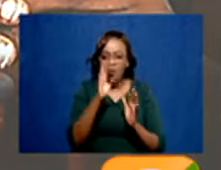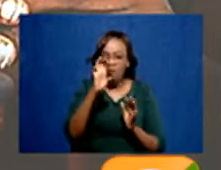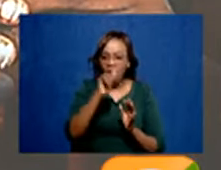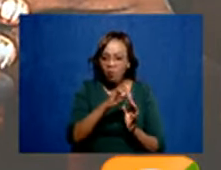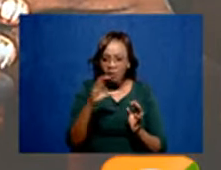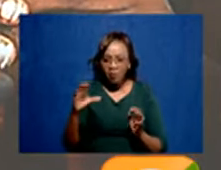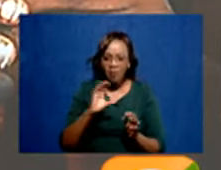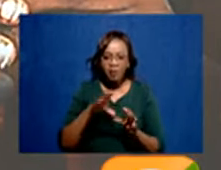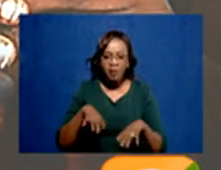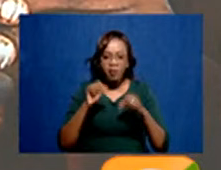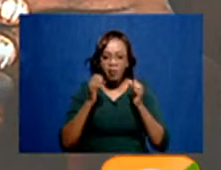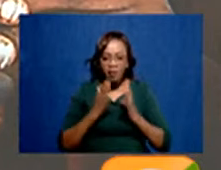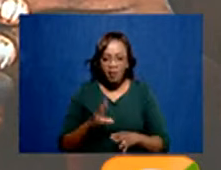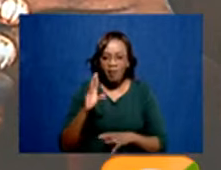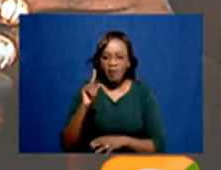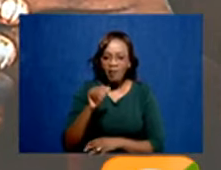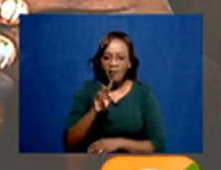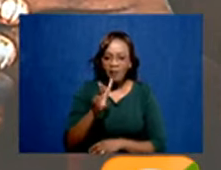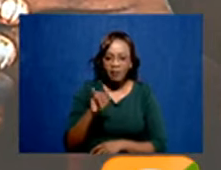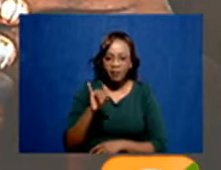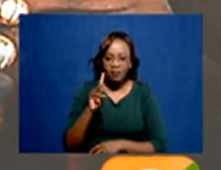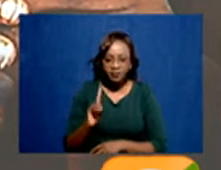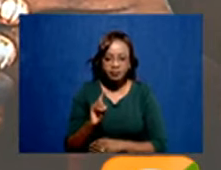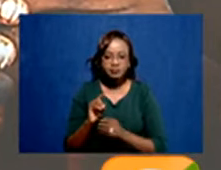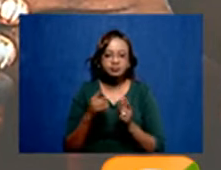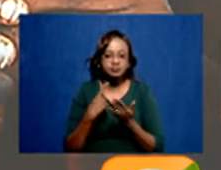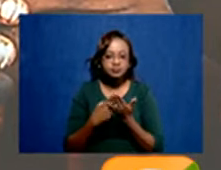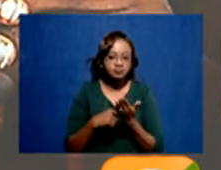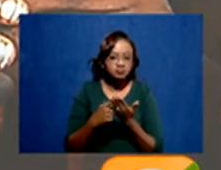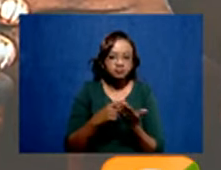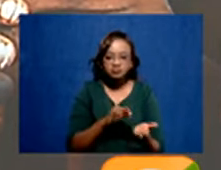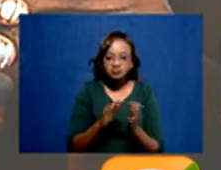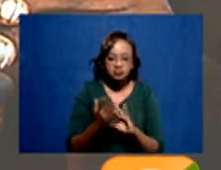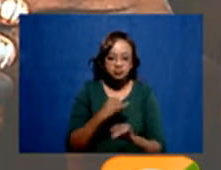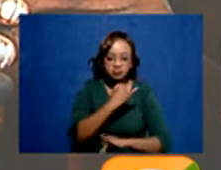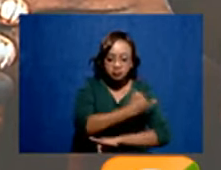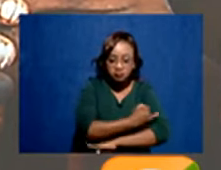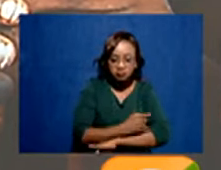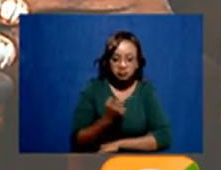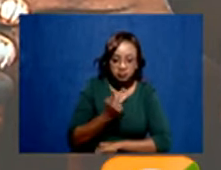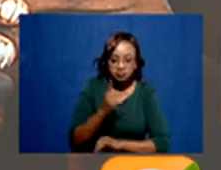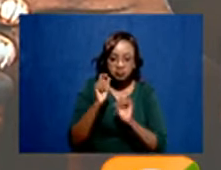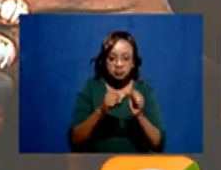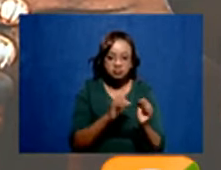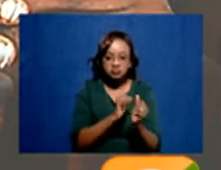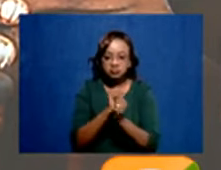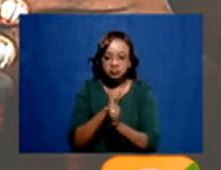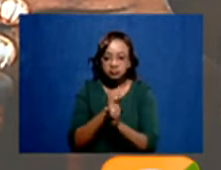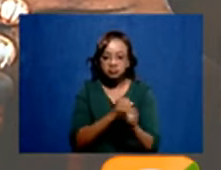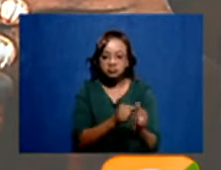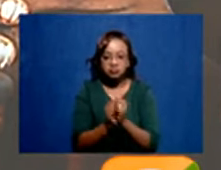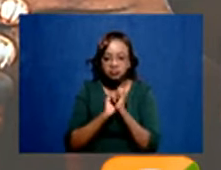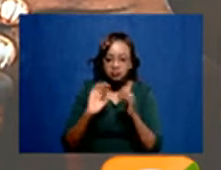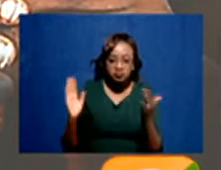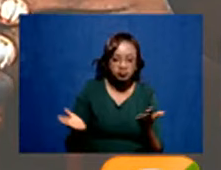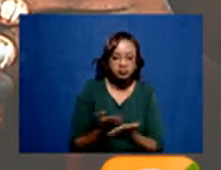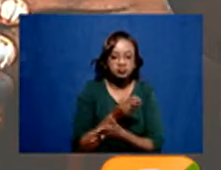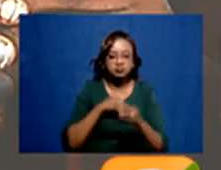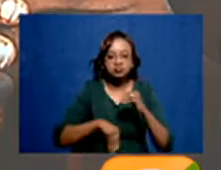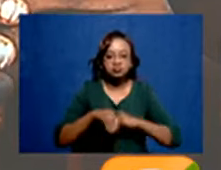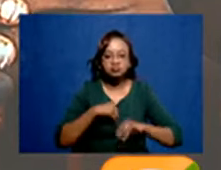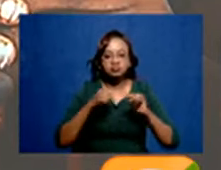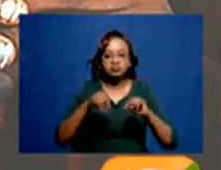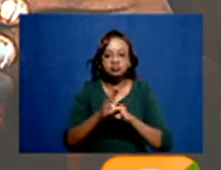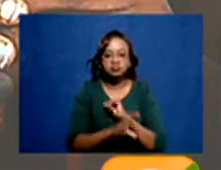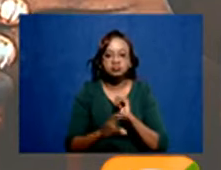Anti-Corruption Commission chairperson, Bishop David Oginde, to discuss ways the two institutions can collaborate to fight corruption in the country.